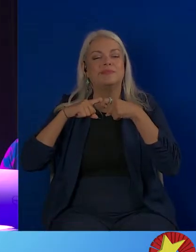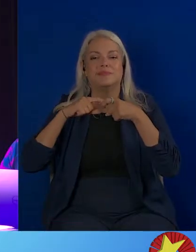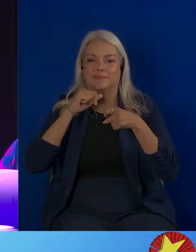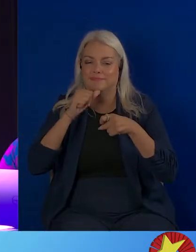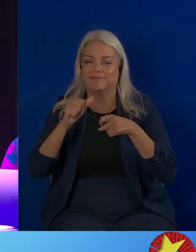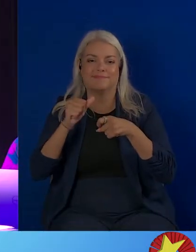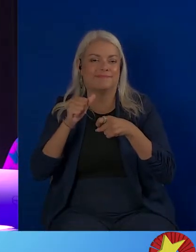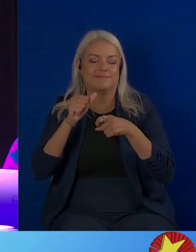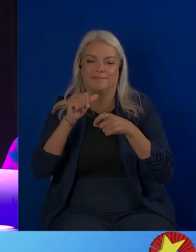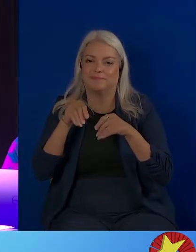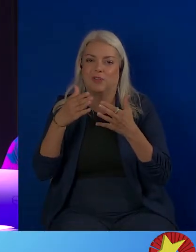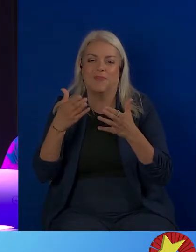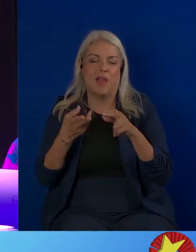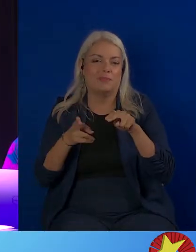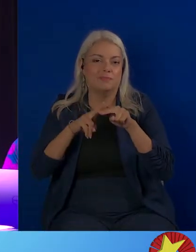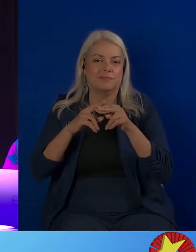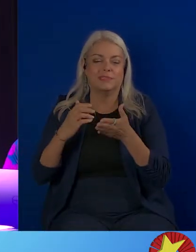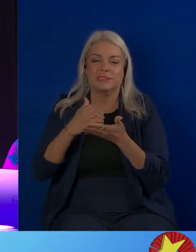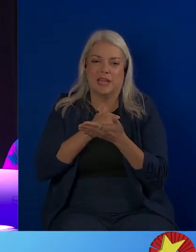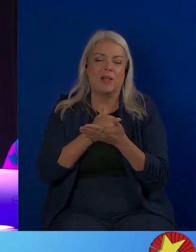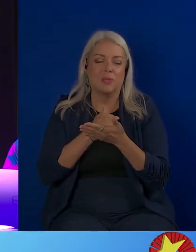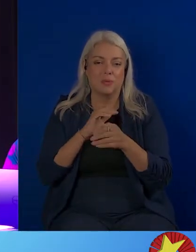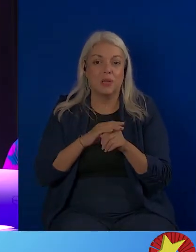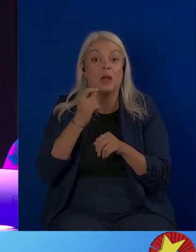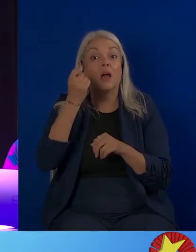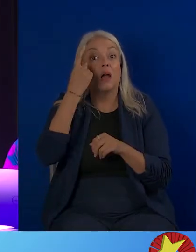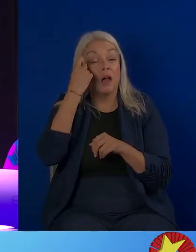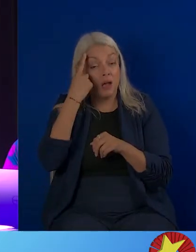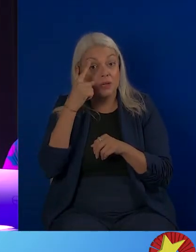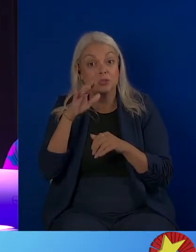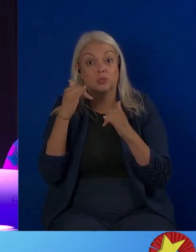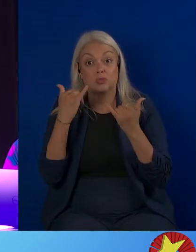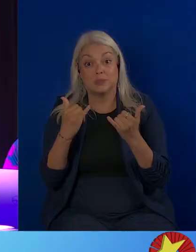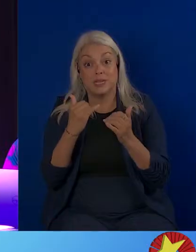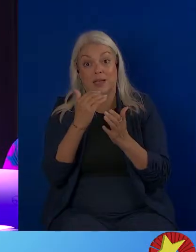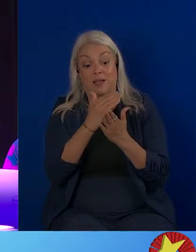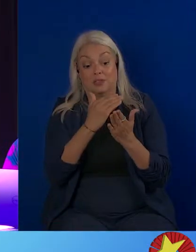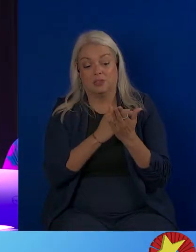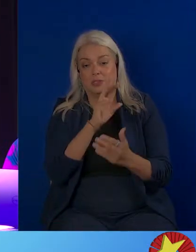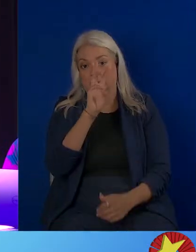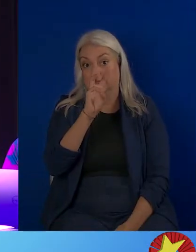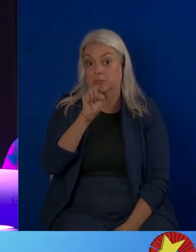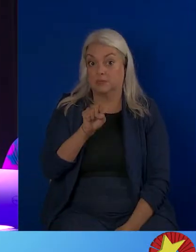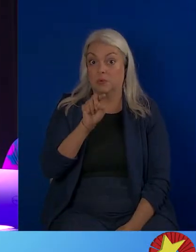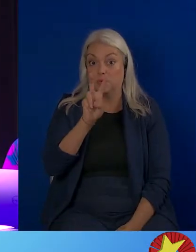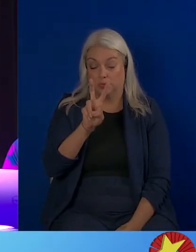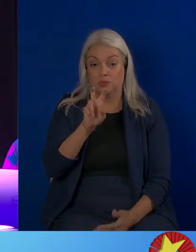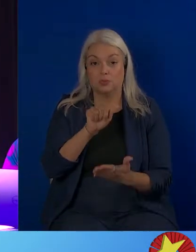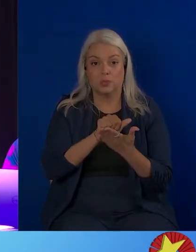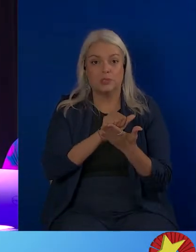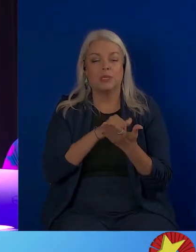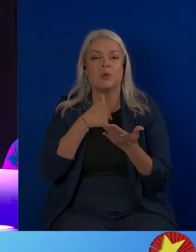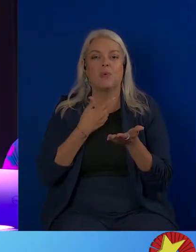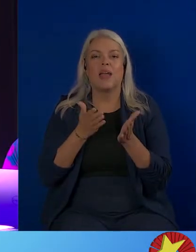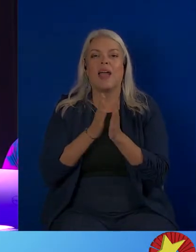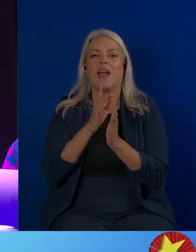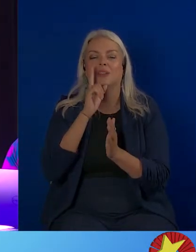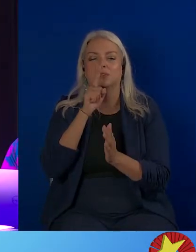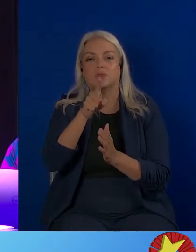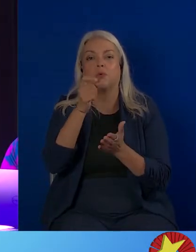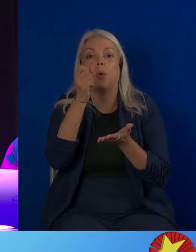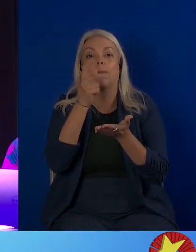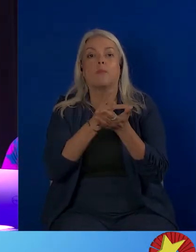increases. Included in today's consent agenda, item 6.2, which is the approval of pay